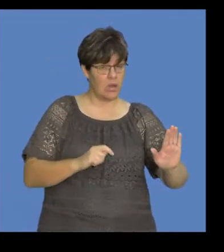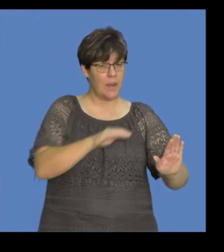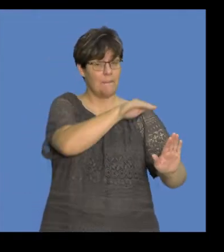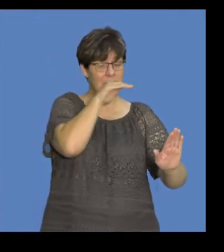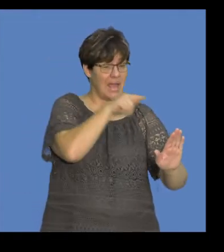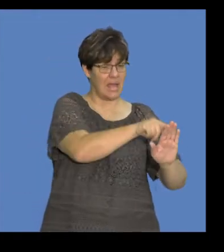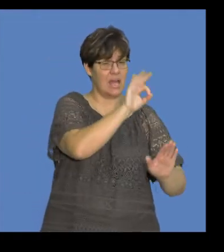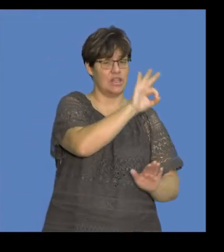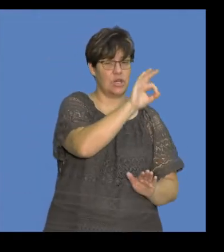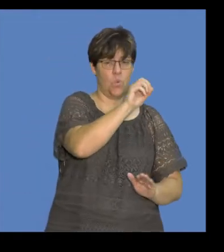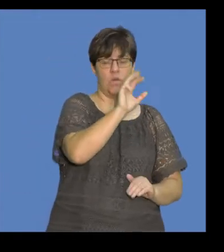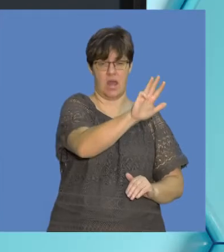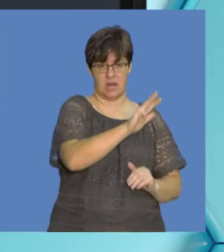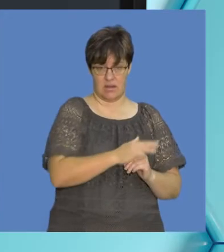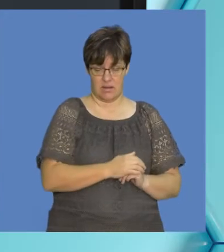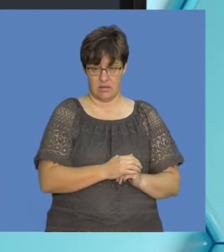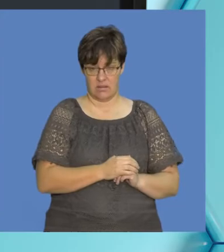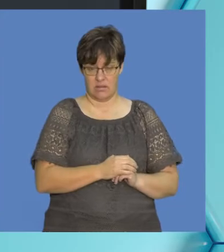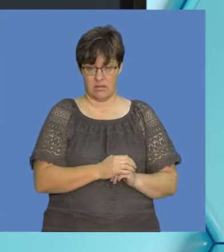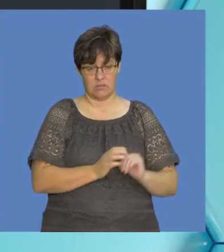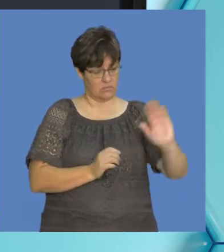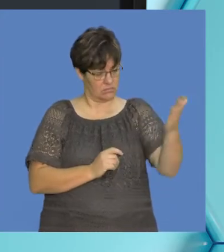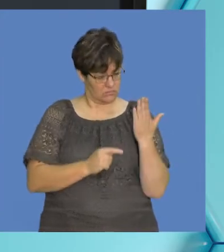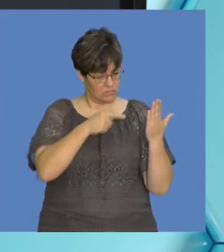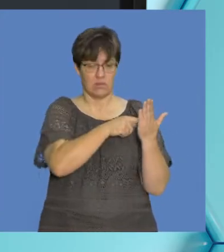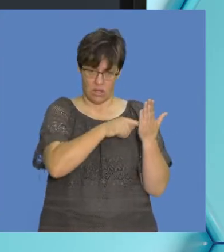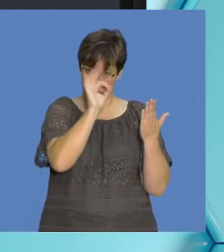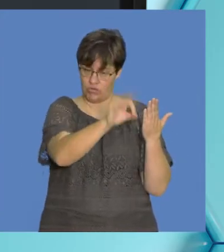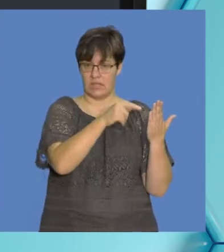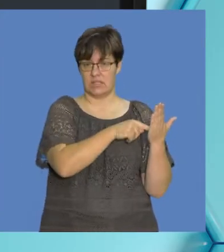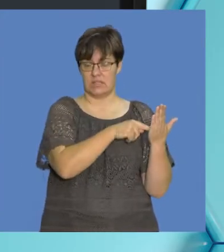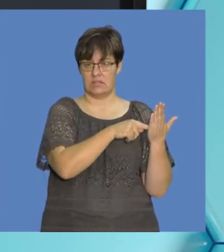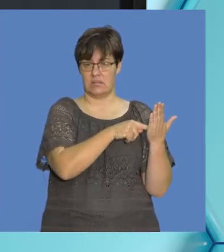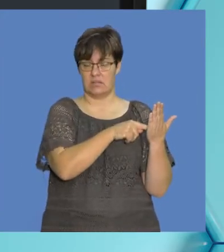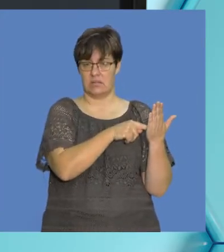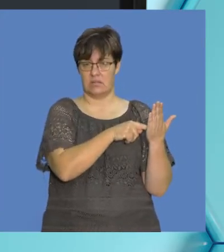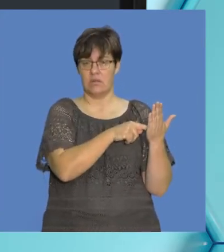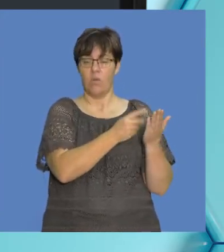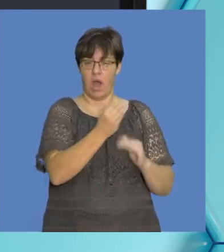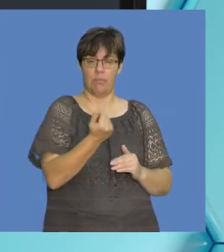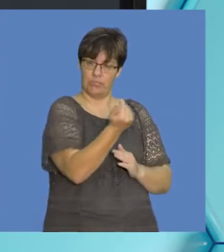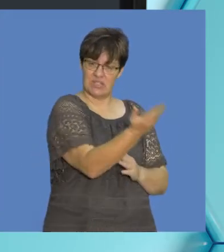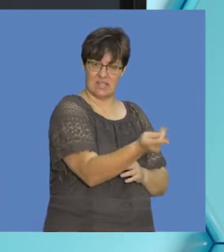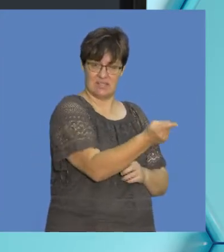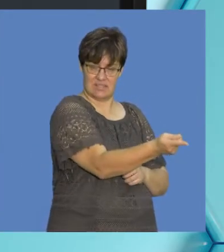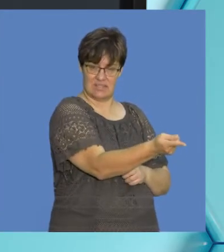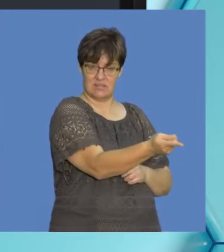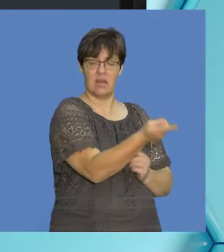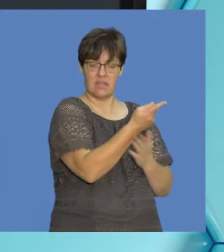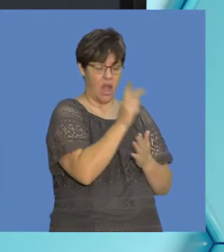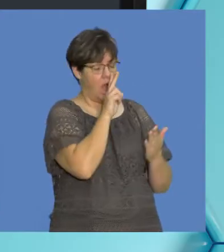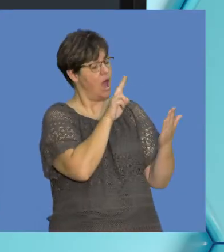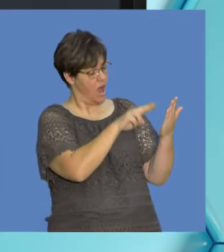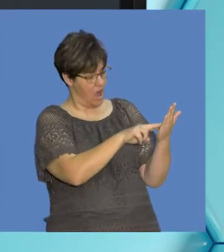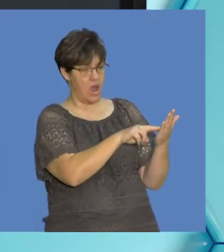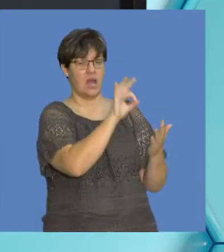in the bank statement. Obviously, the bank statement is correct because that check was presented to them and they can clearly see